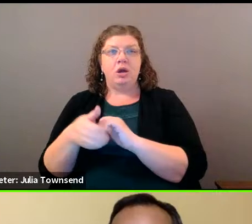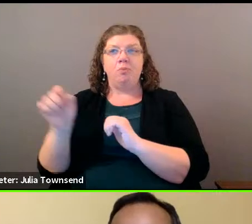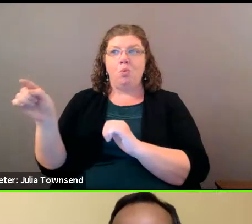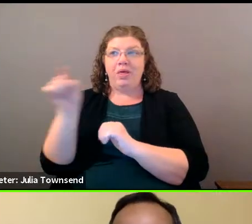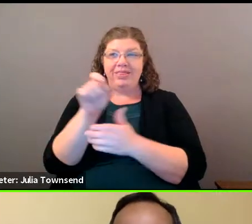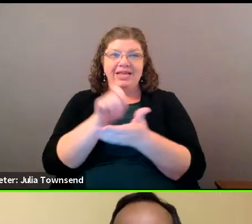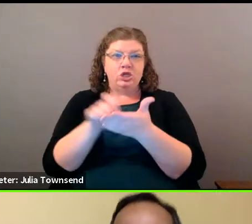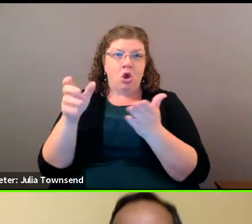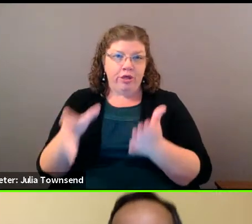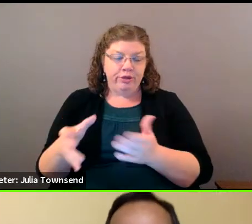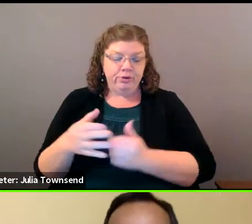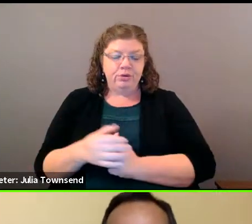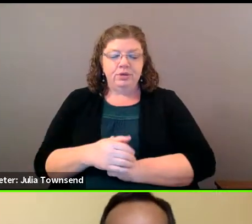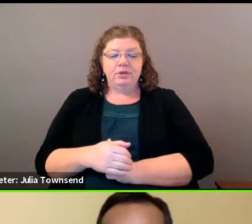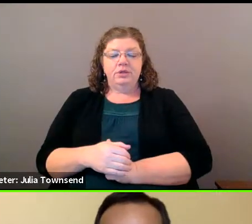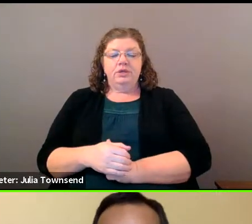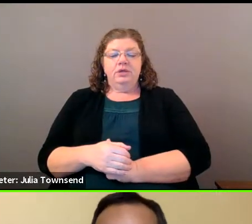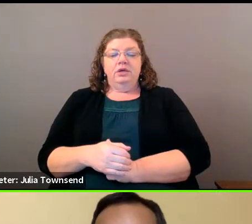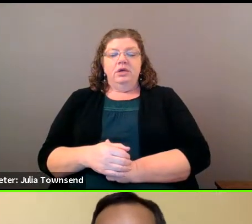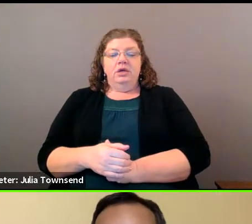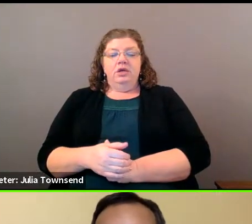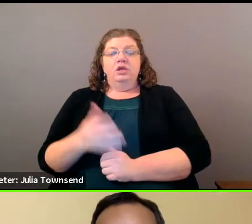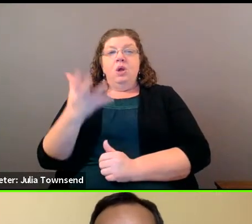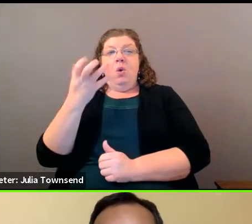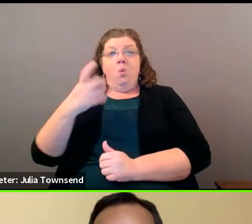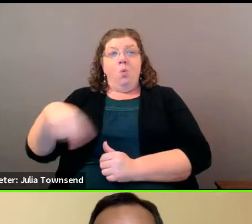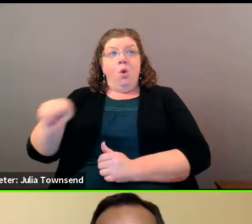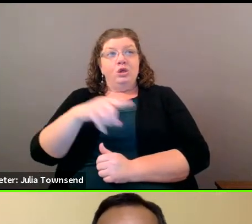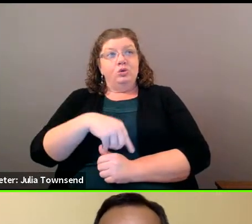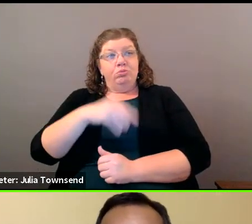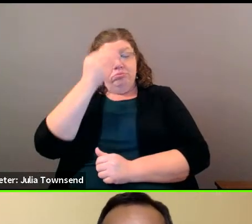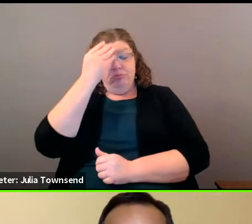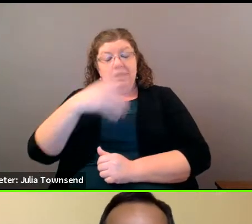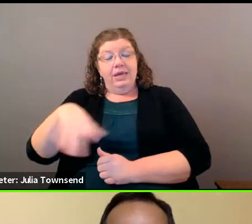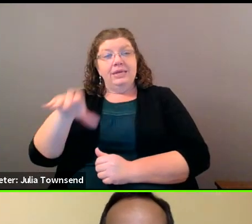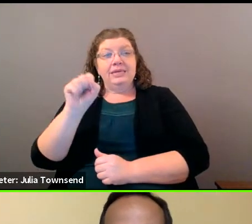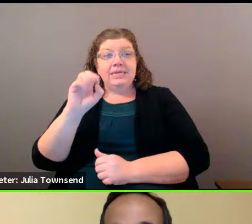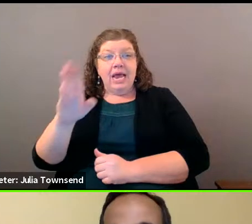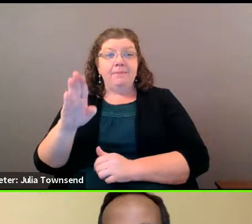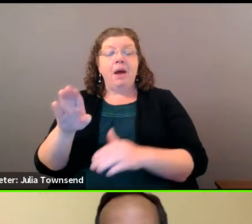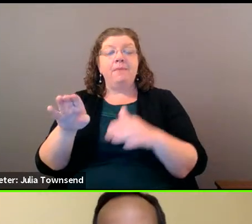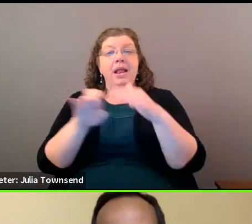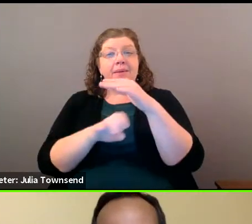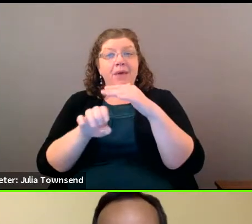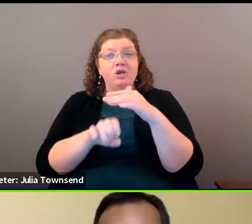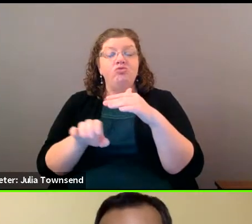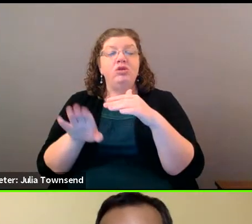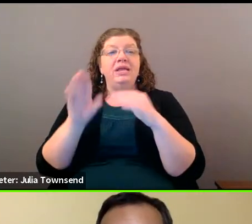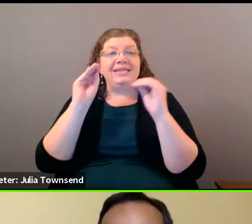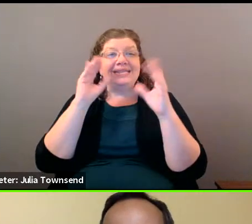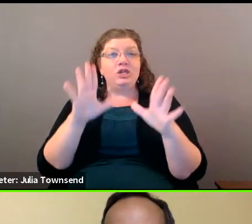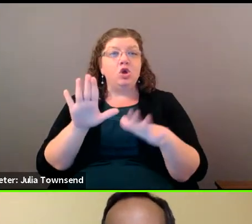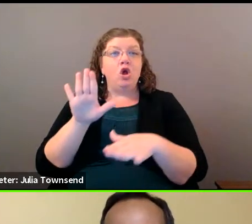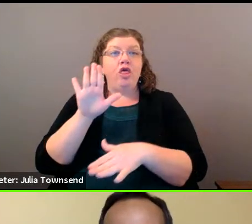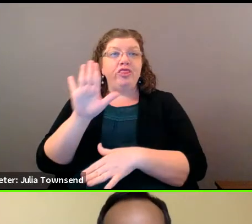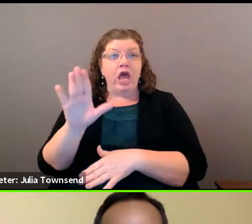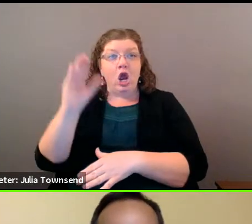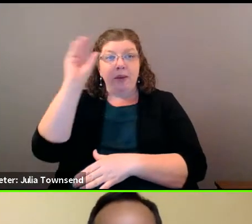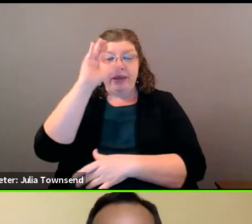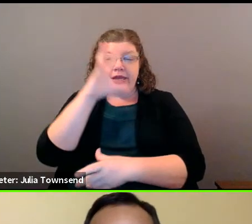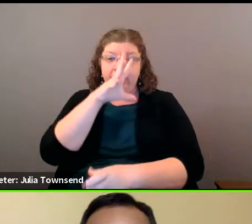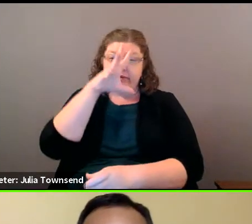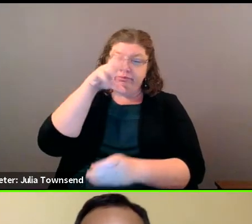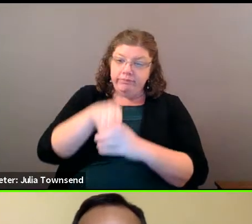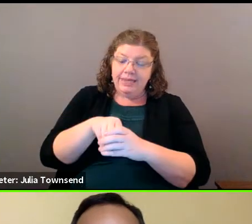authors. And so what I want you to know is that Santa Barbara elementary teacher voices are directly in these